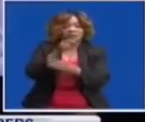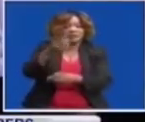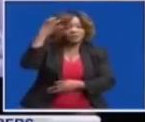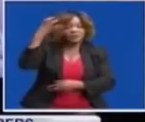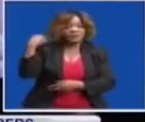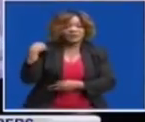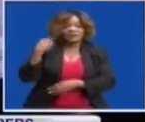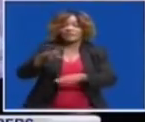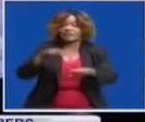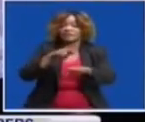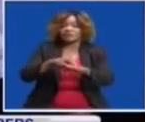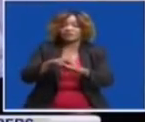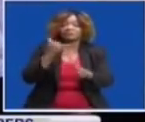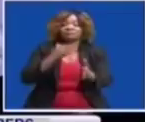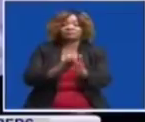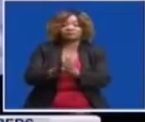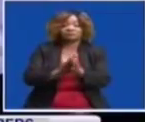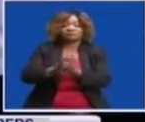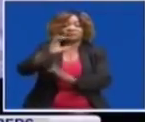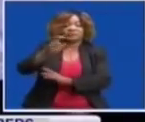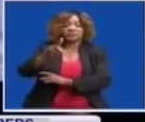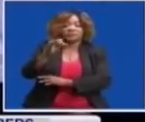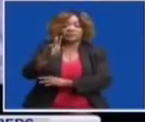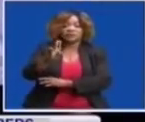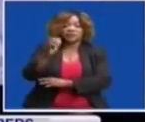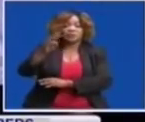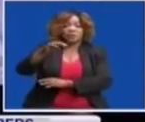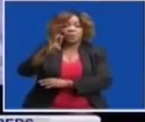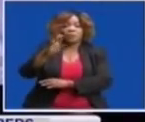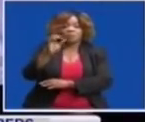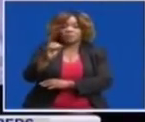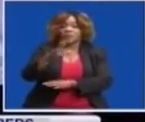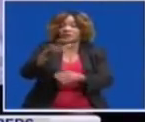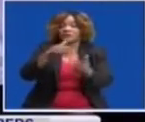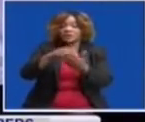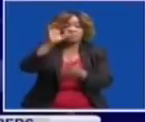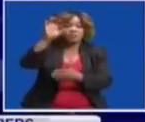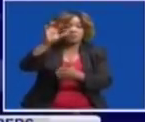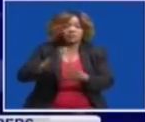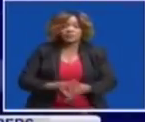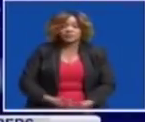interest. Katushi Bwadia reporting from Chibombo in Central Province.